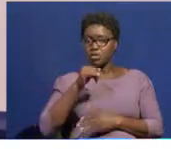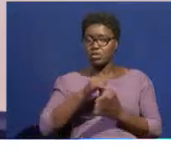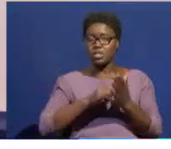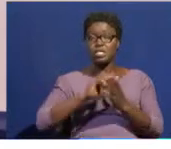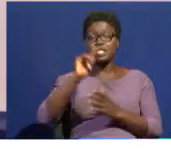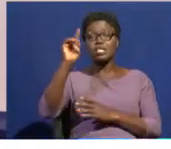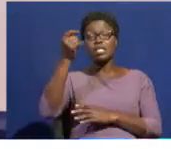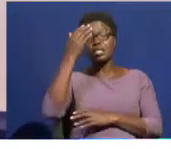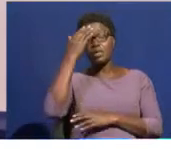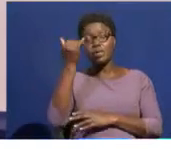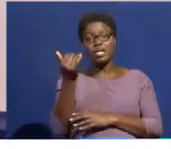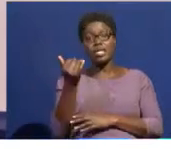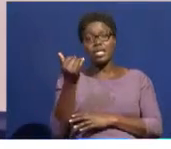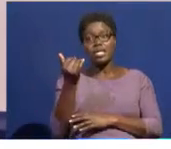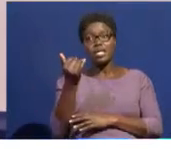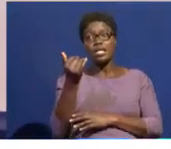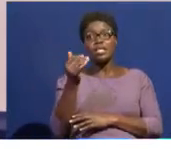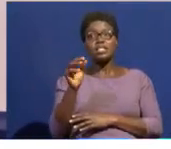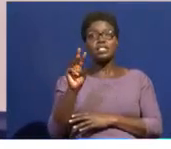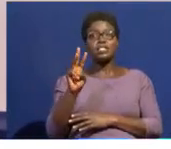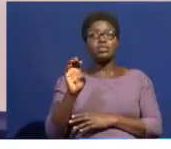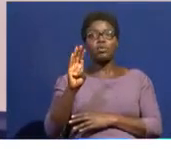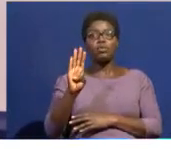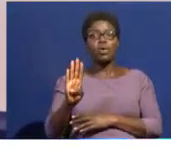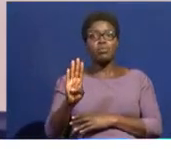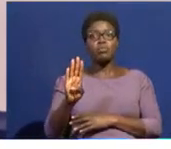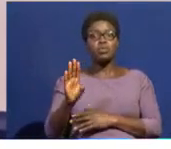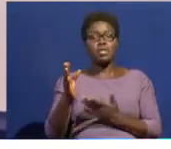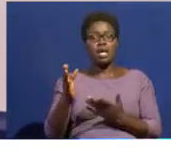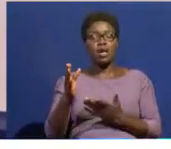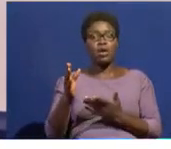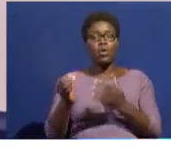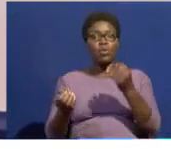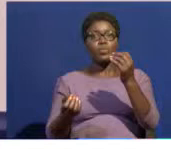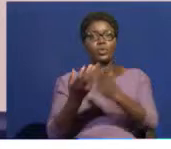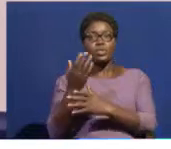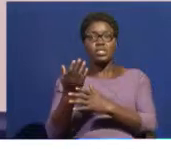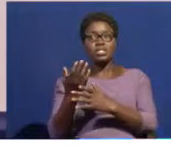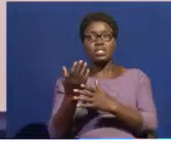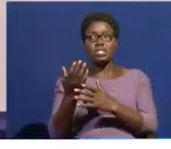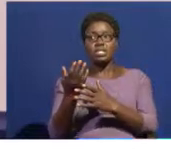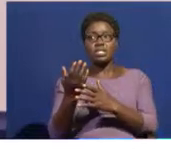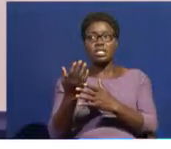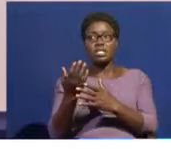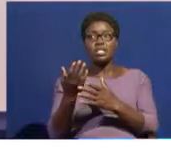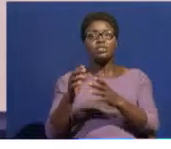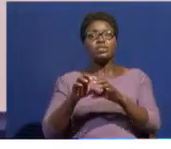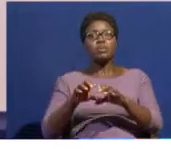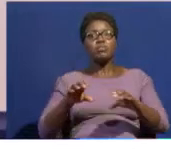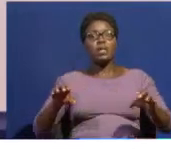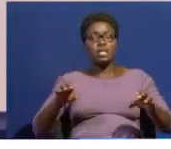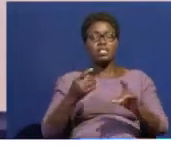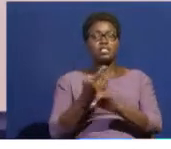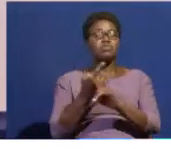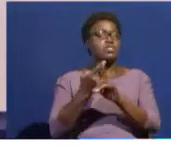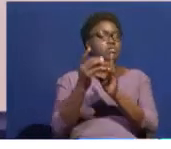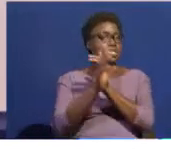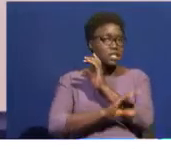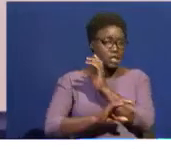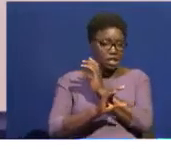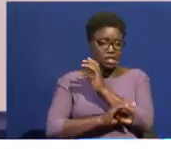in Kenya, because it's web-based, so you can, we are piloting it, or rather releasing it to the market in different